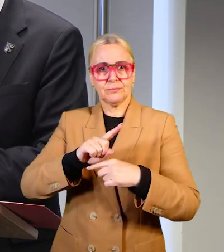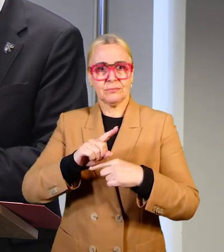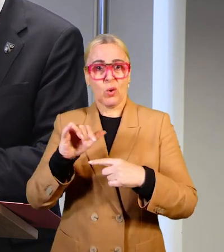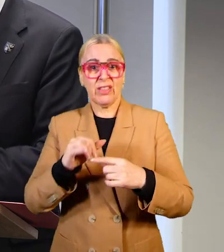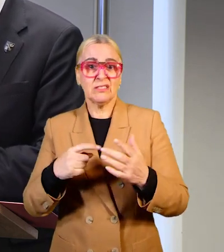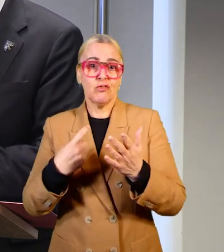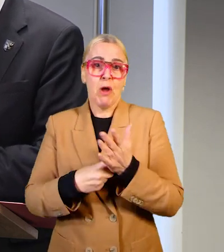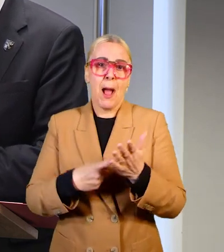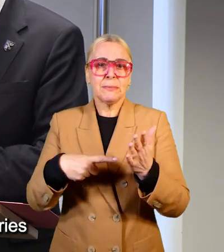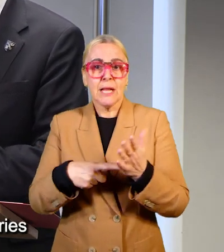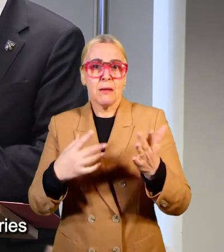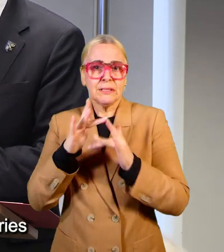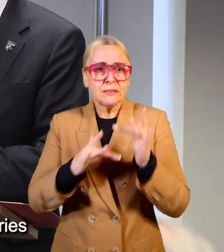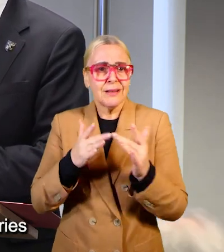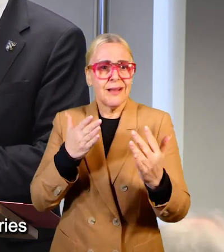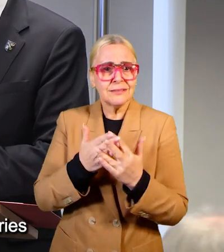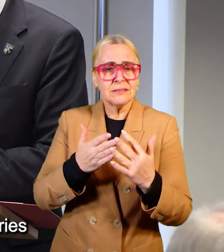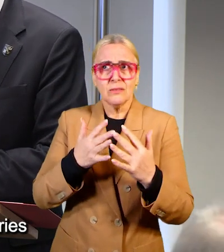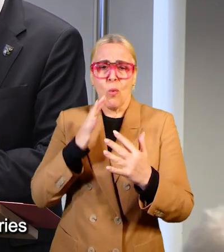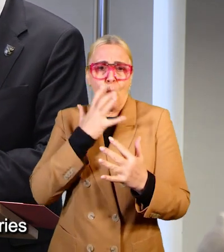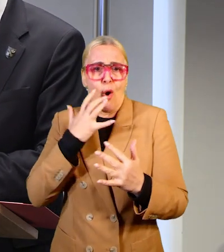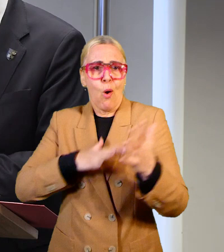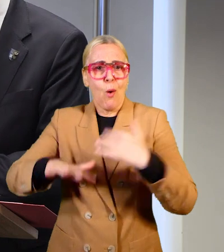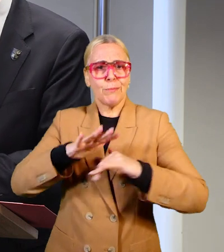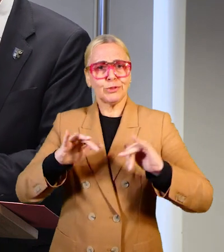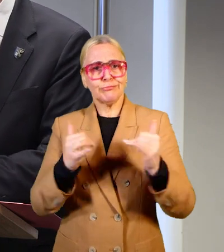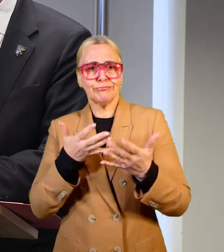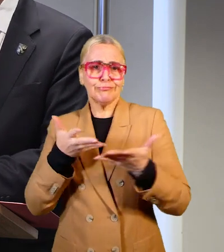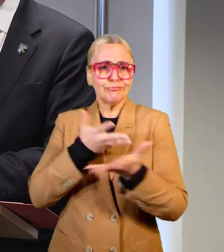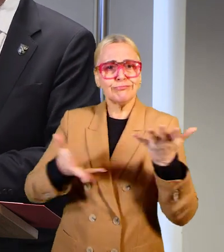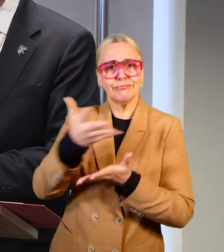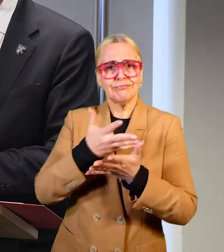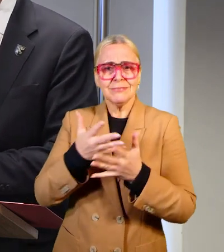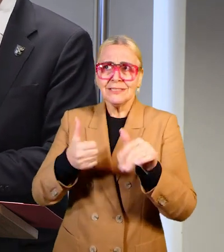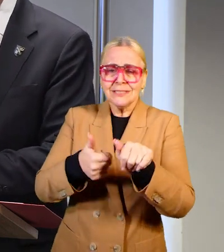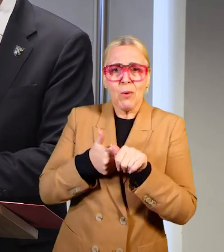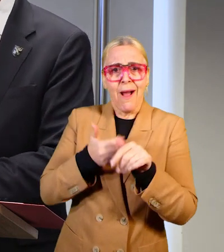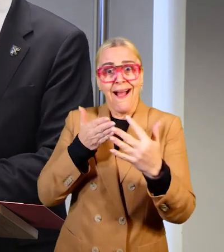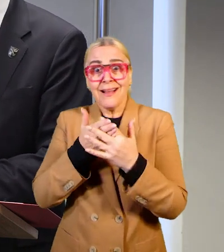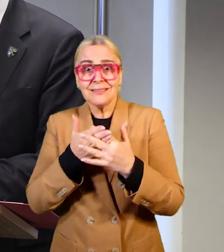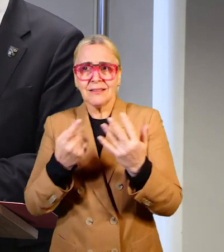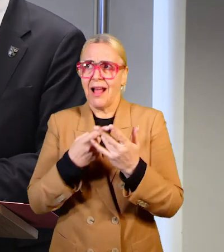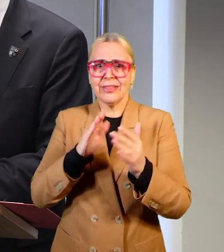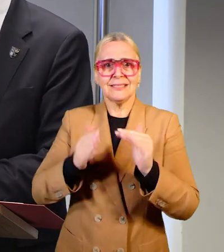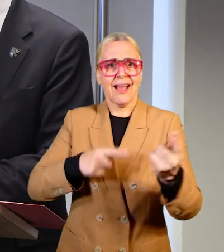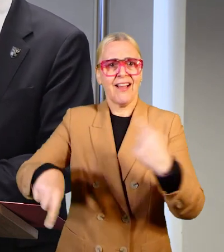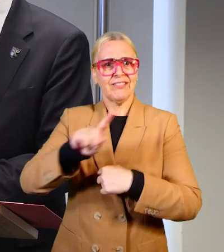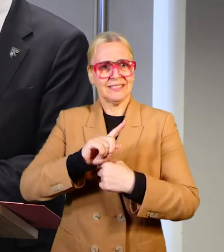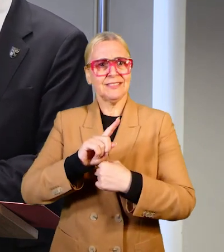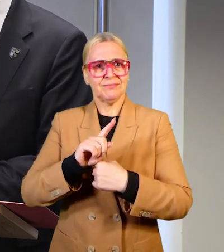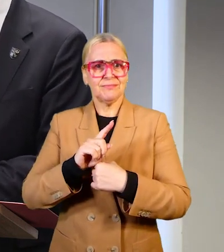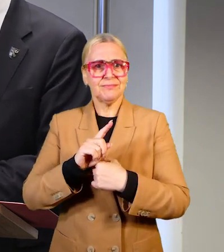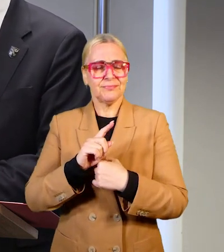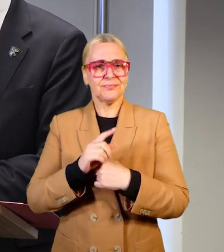network. We're investing in our wonderful libraries to make them even more useful for residents, whether that's for rhyme time,